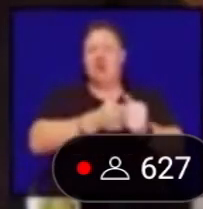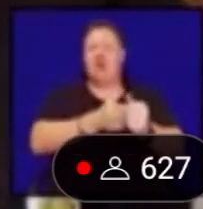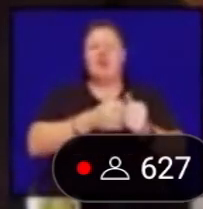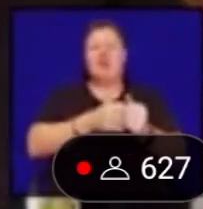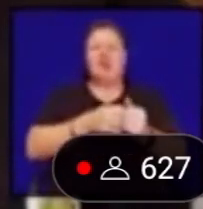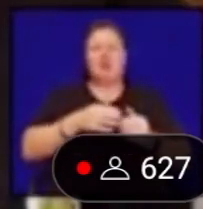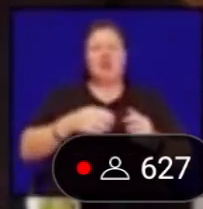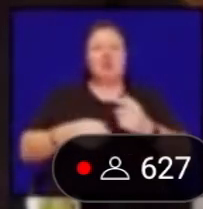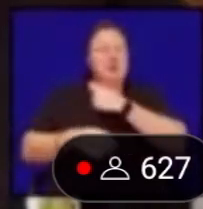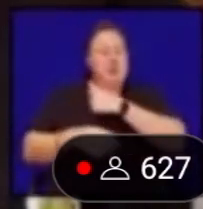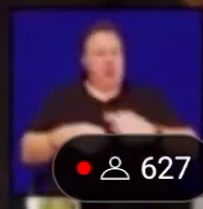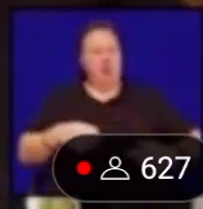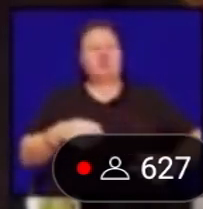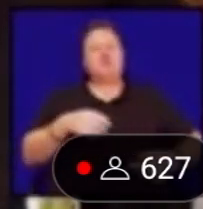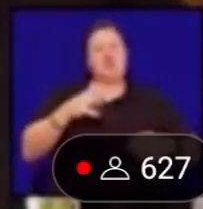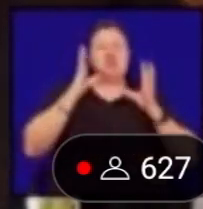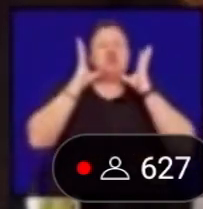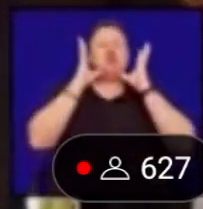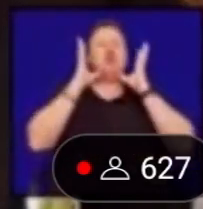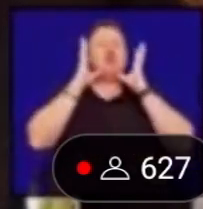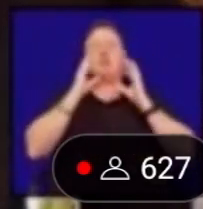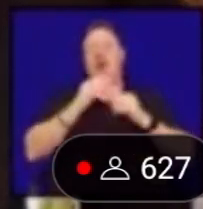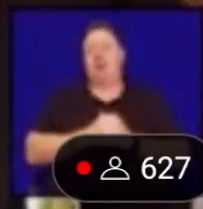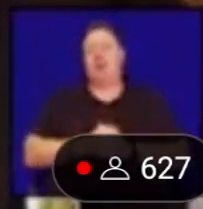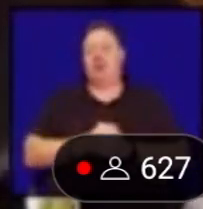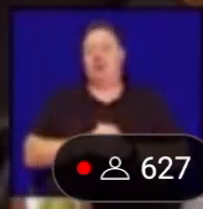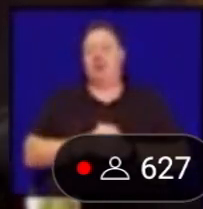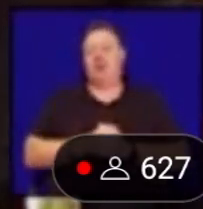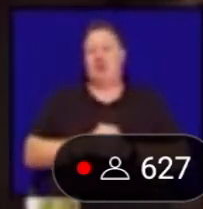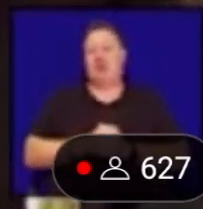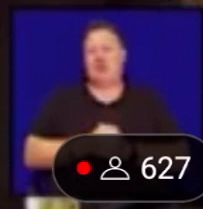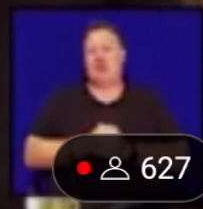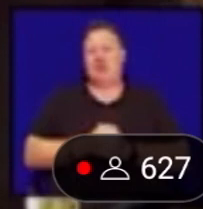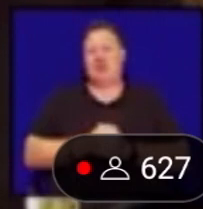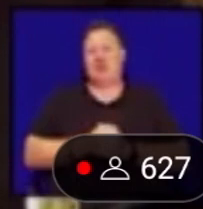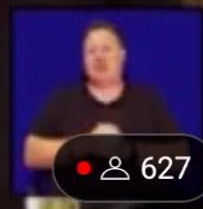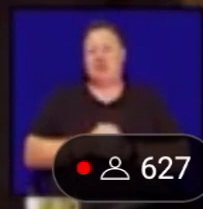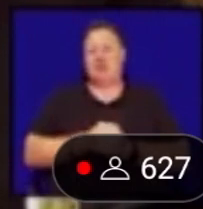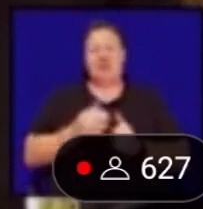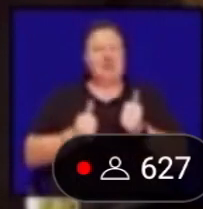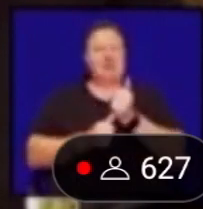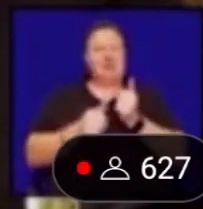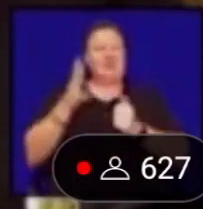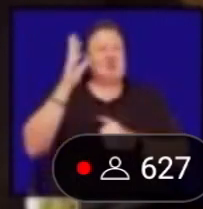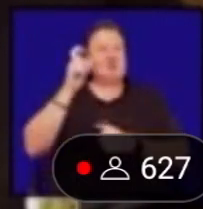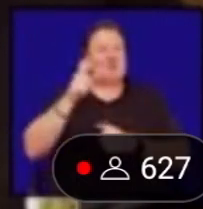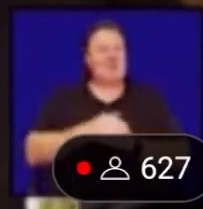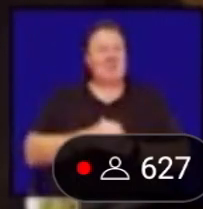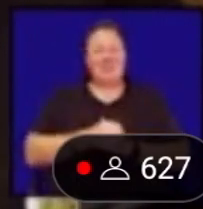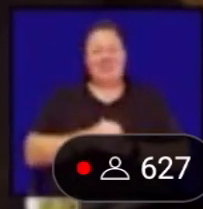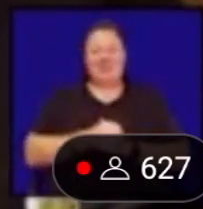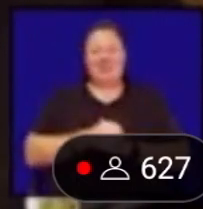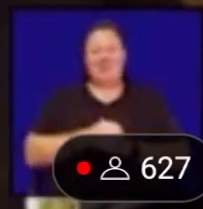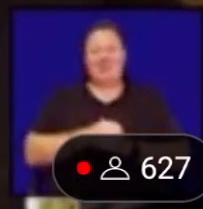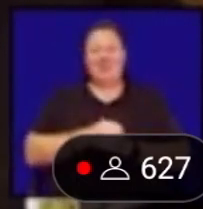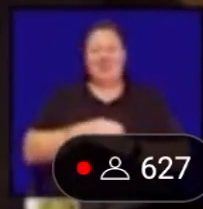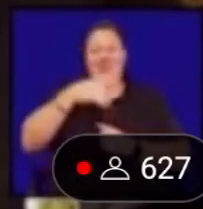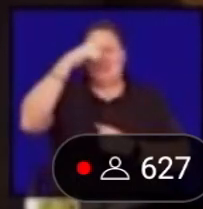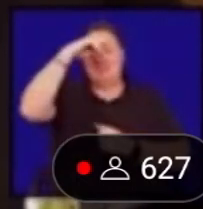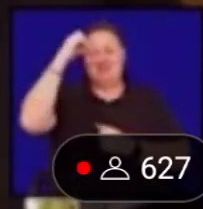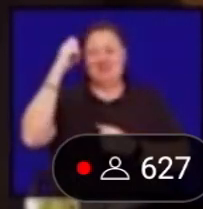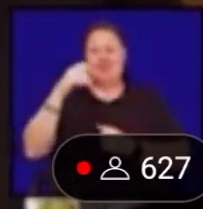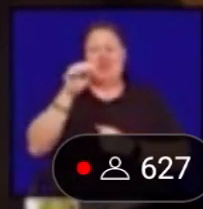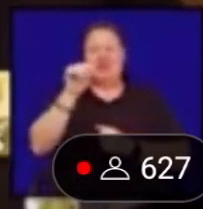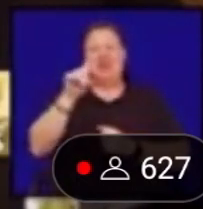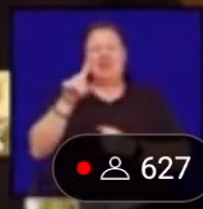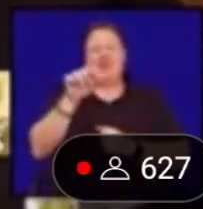and President Julius Malema, Commissars. Deputy Speaker, in the summer of AD